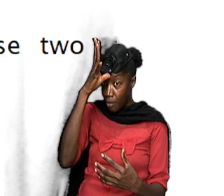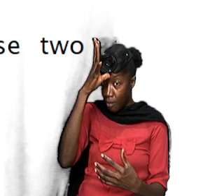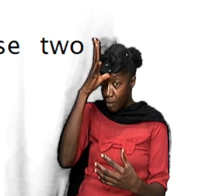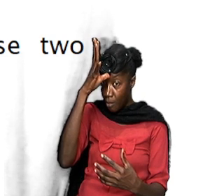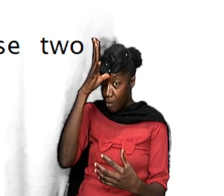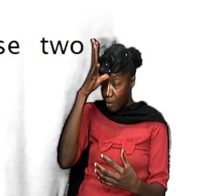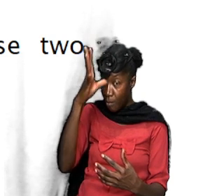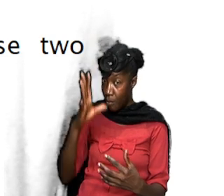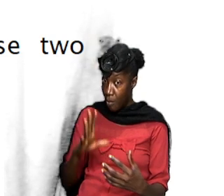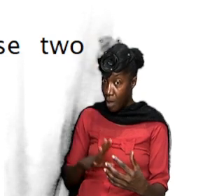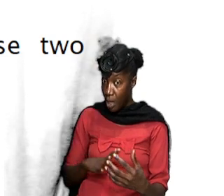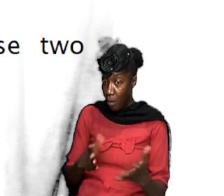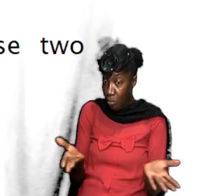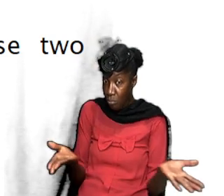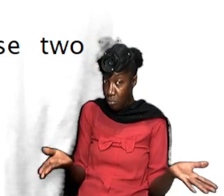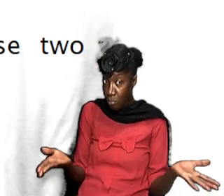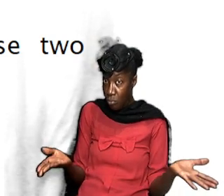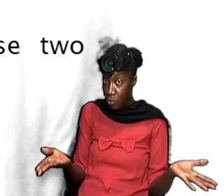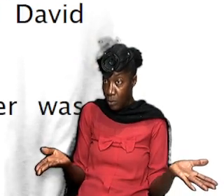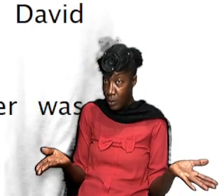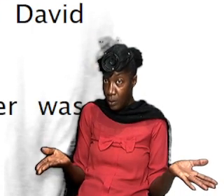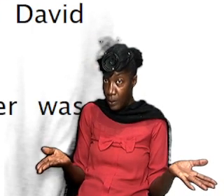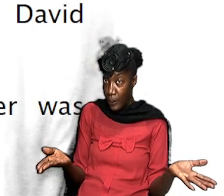What was different between them?